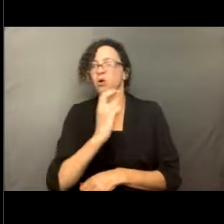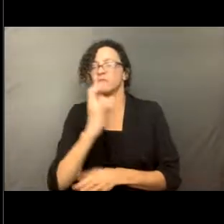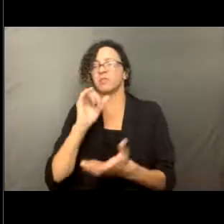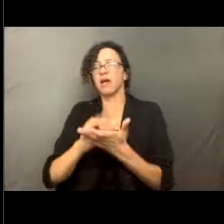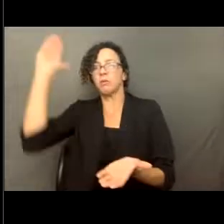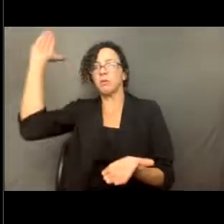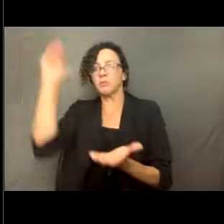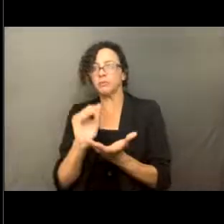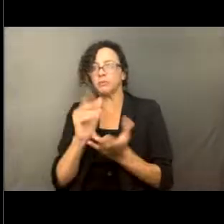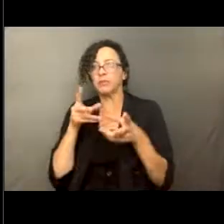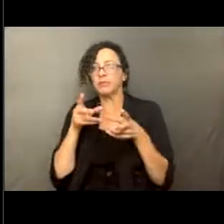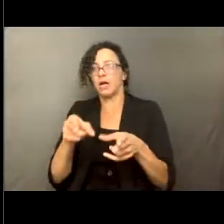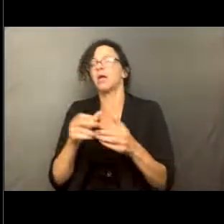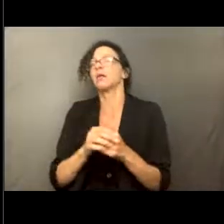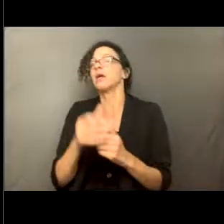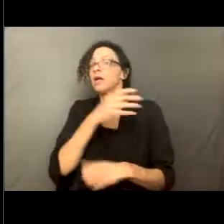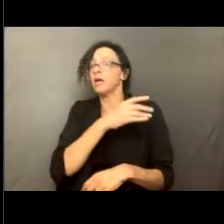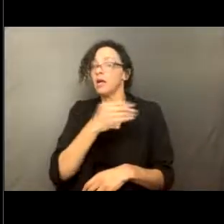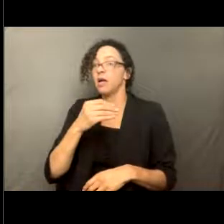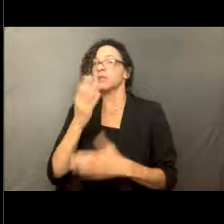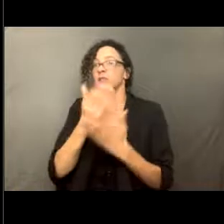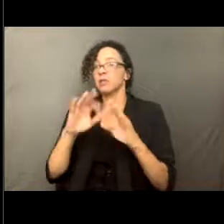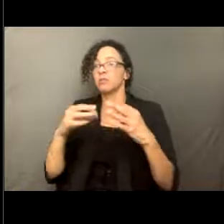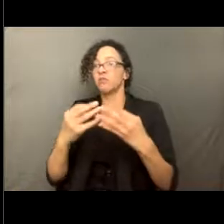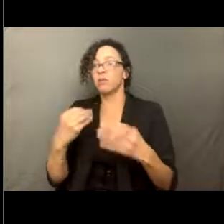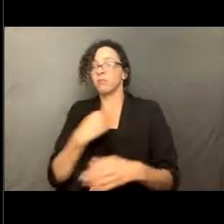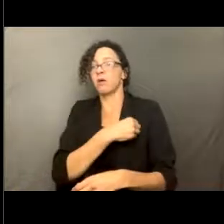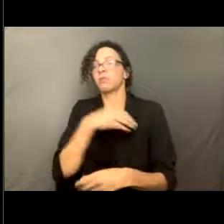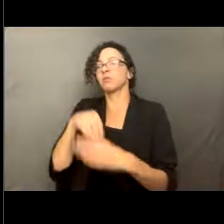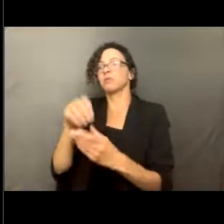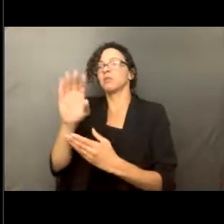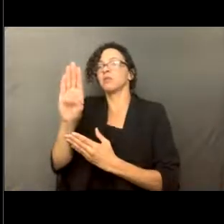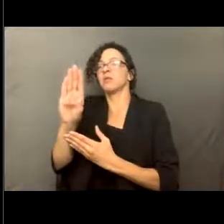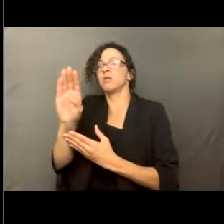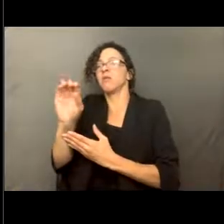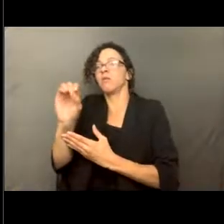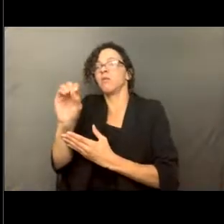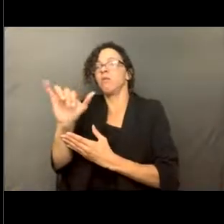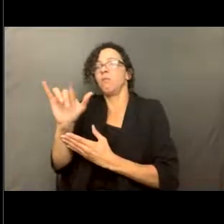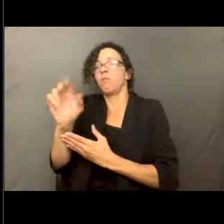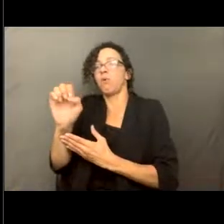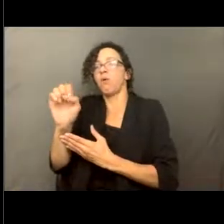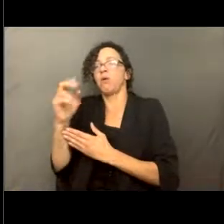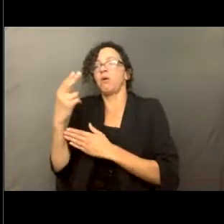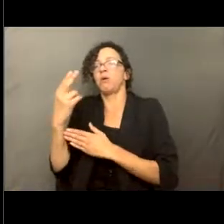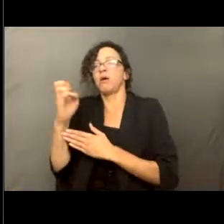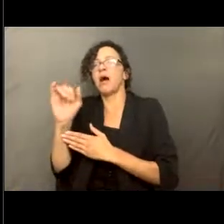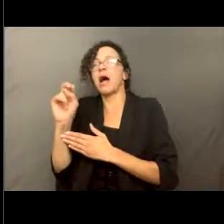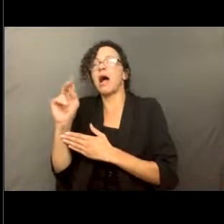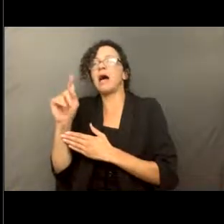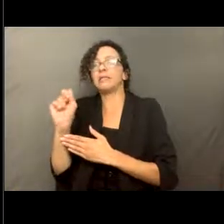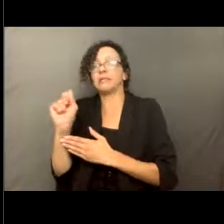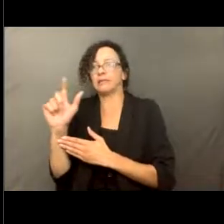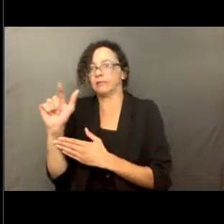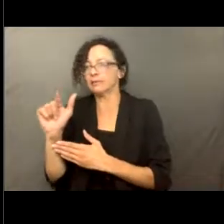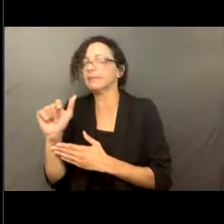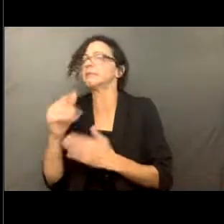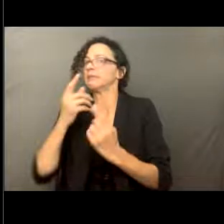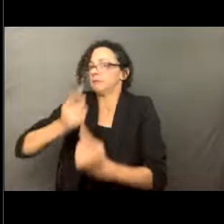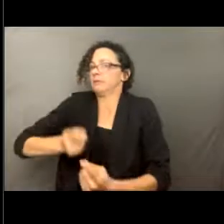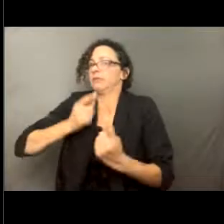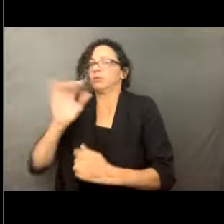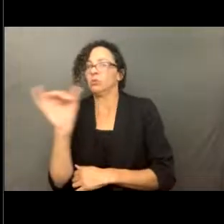family experience and my advocacy experience in working with how car-dependent infrastructure and transit infrastructure plays a role